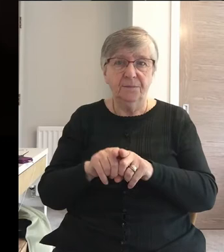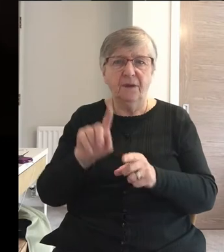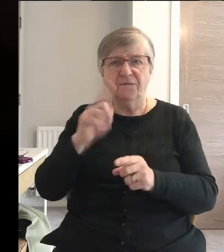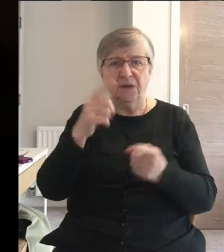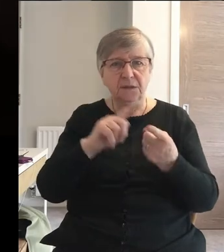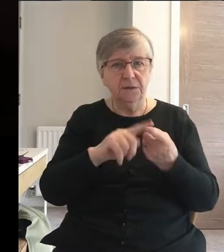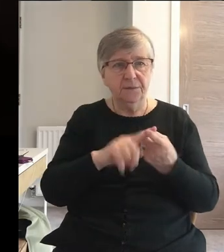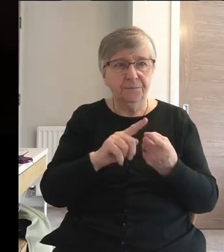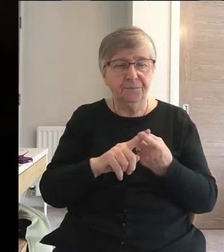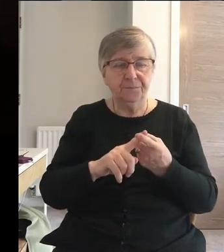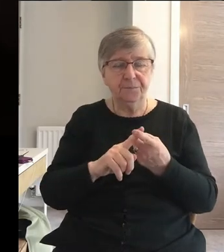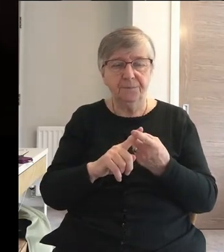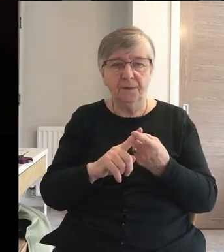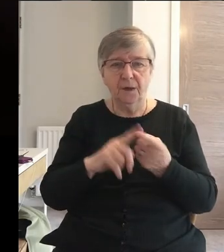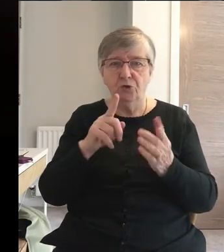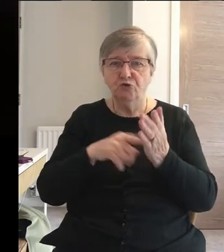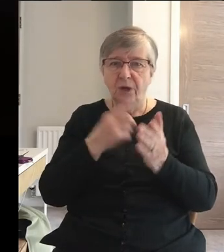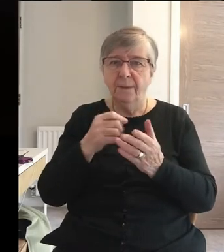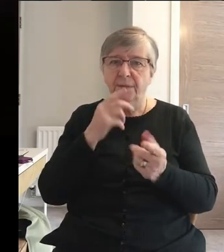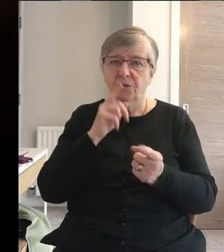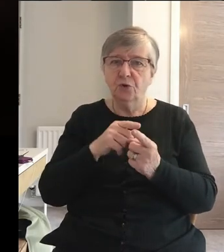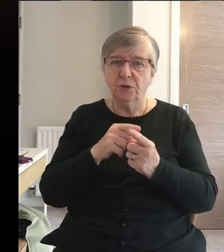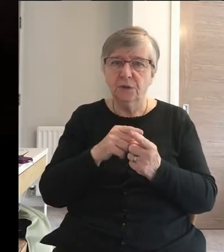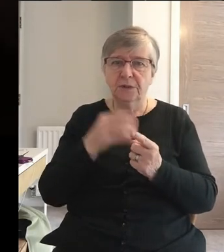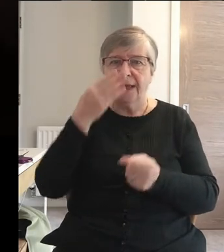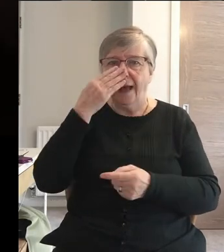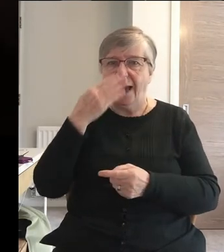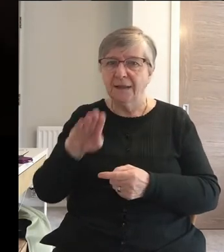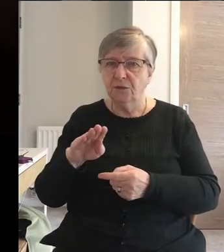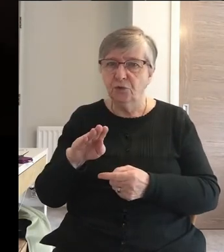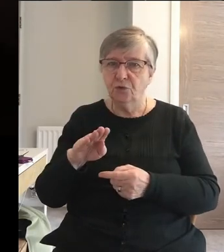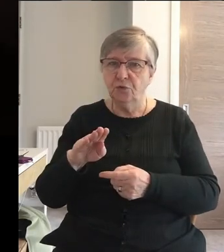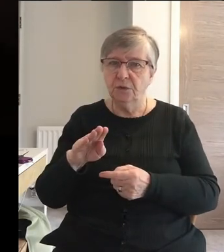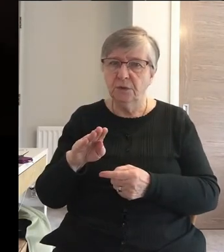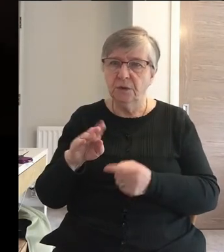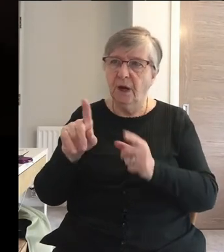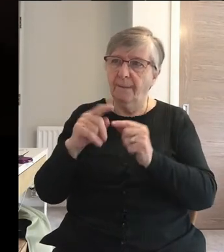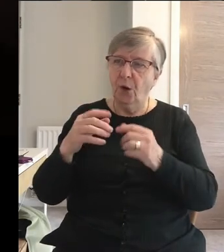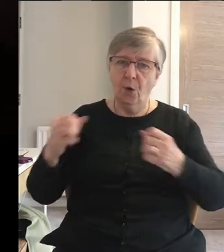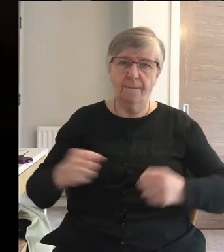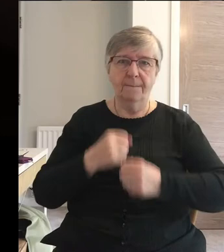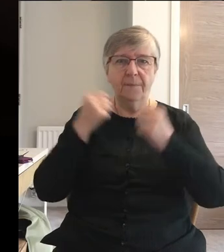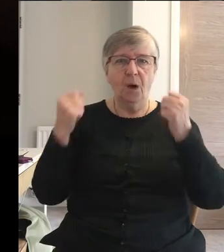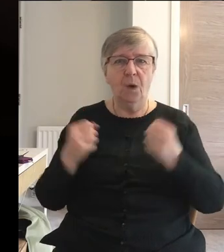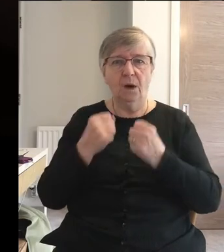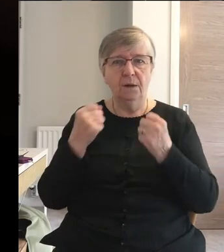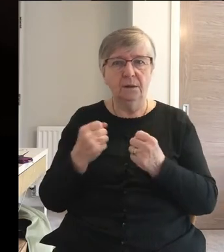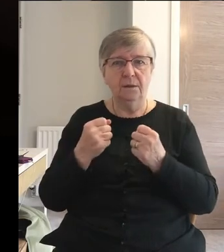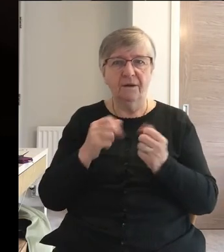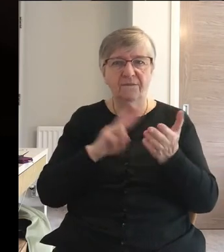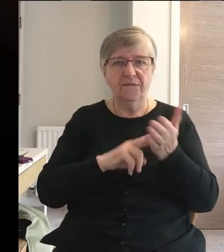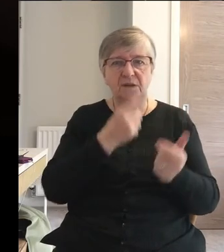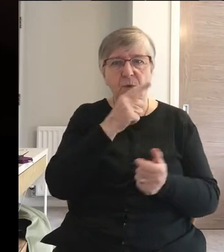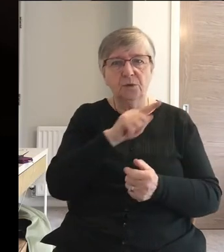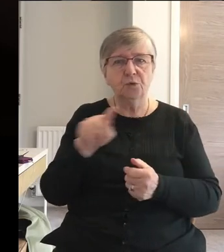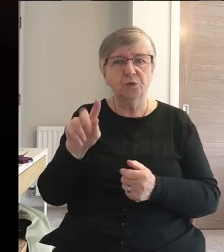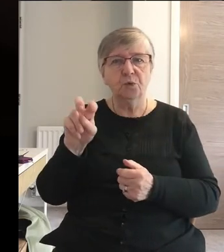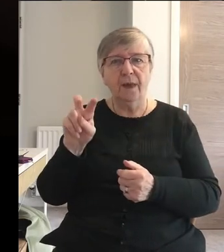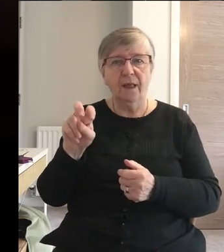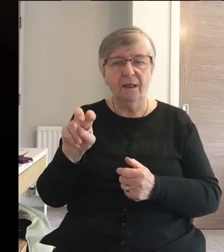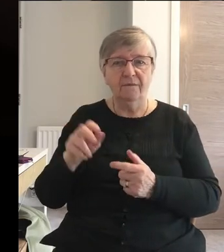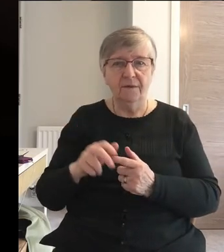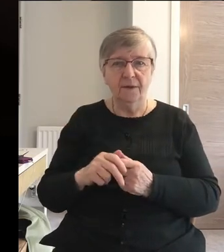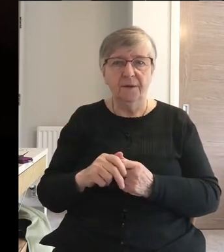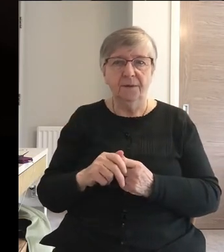The first of the two issues that he picks out is an attitude towards power in the first 12 verses of chapter